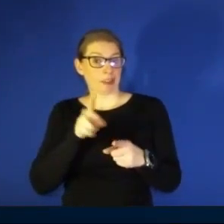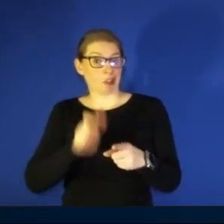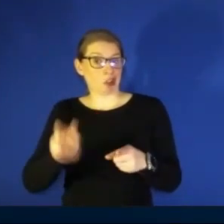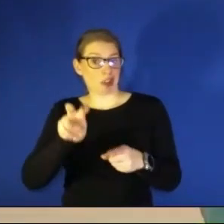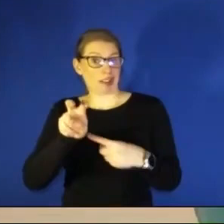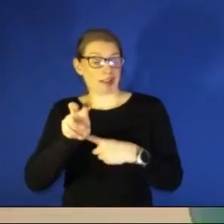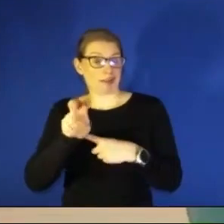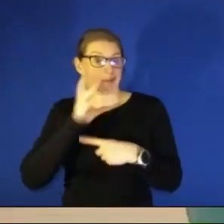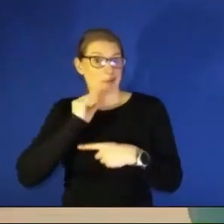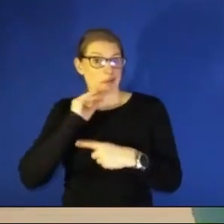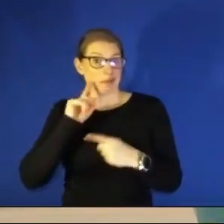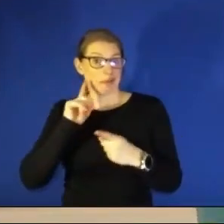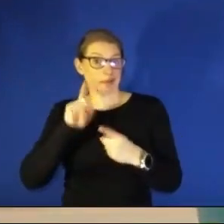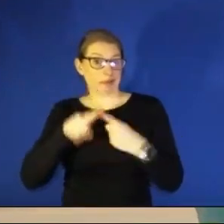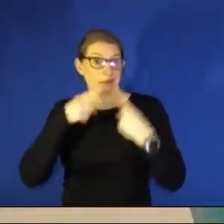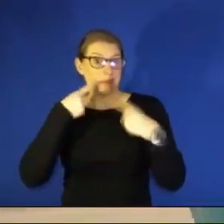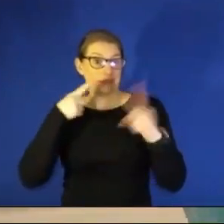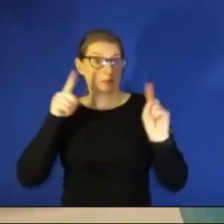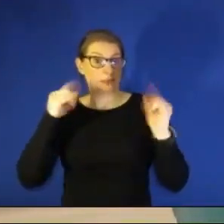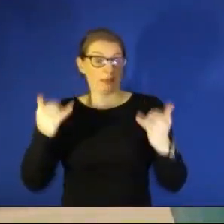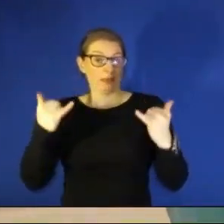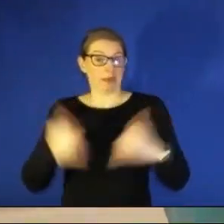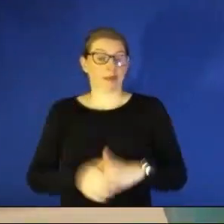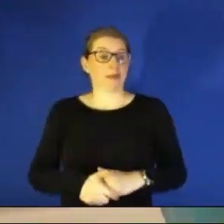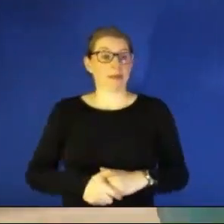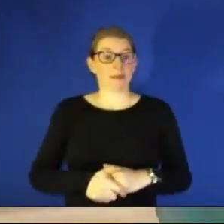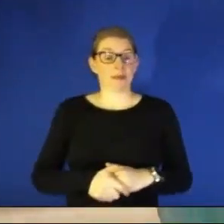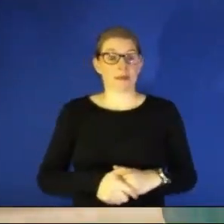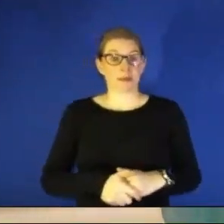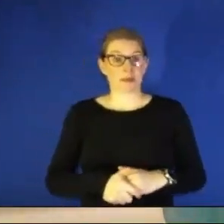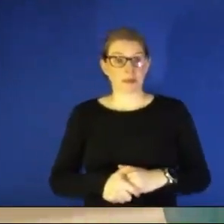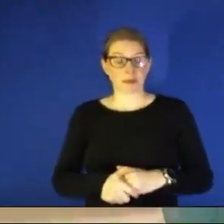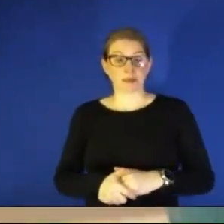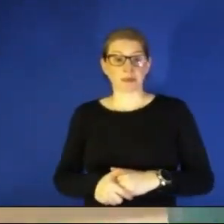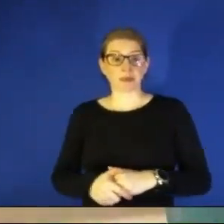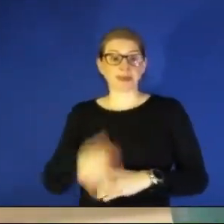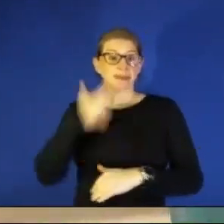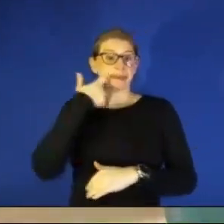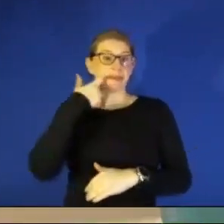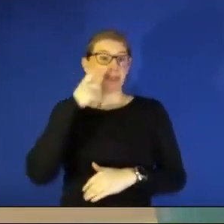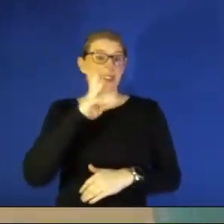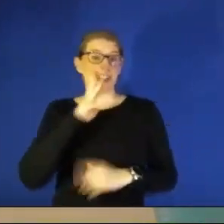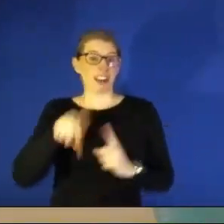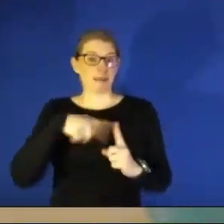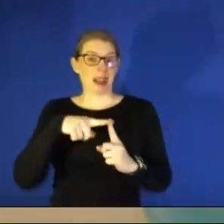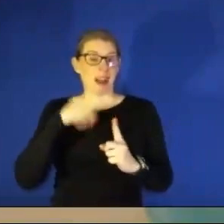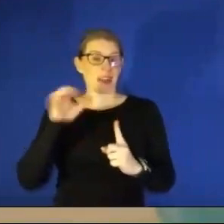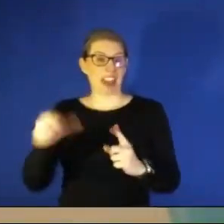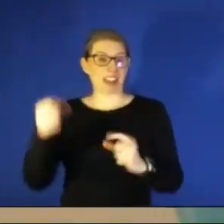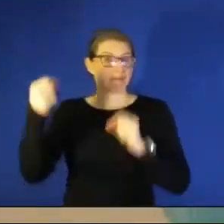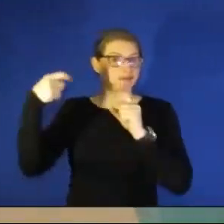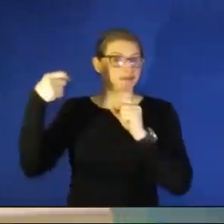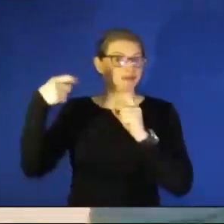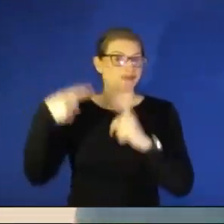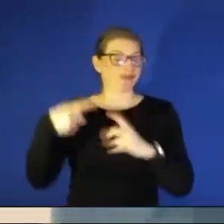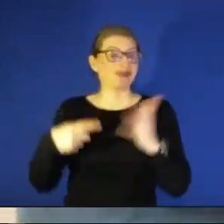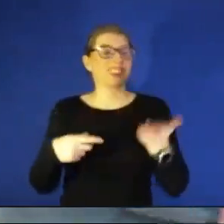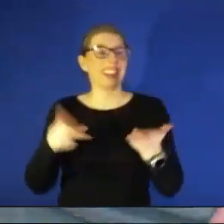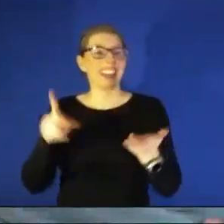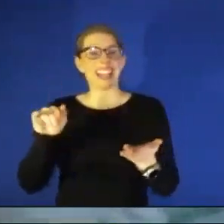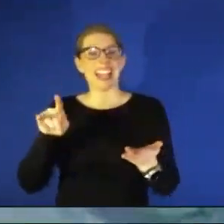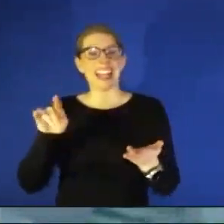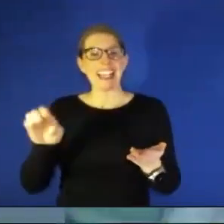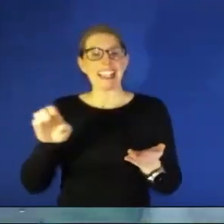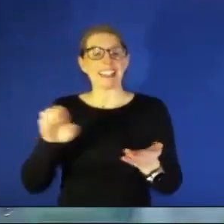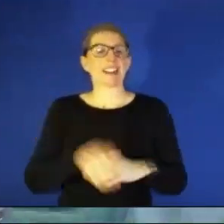today. Joe Ellen read our minds up here, because we were just talking about that, of what your paths were. Let's start with Katie. So